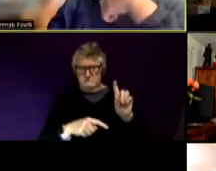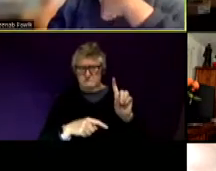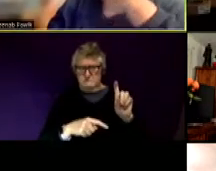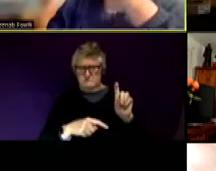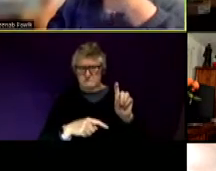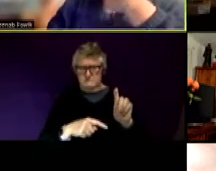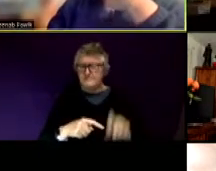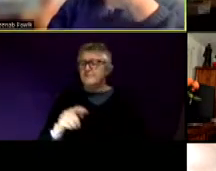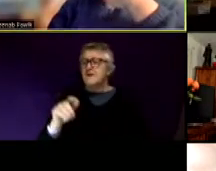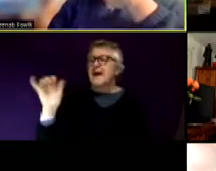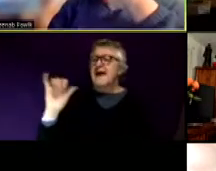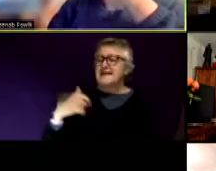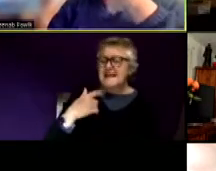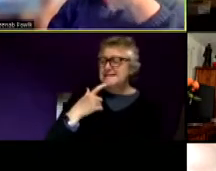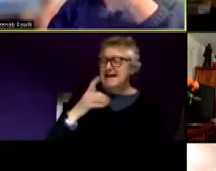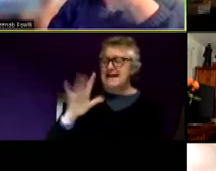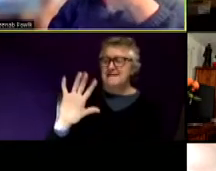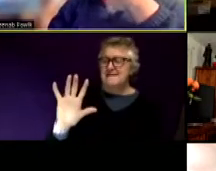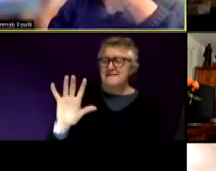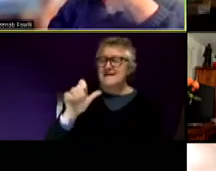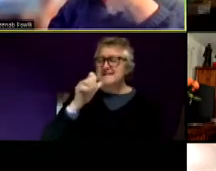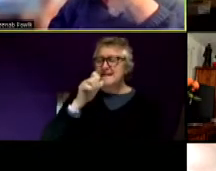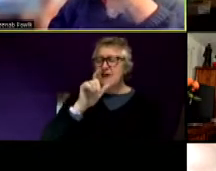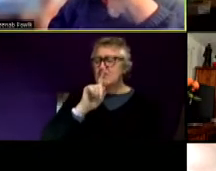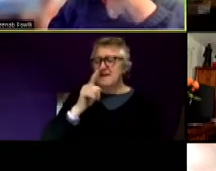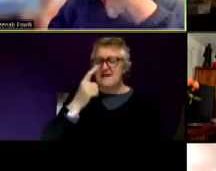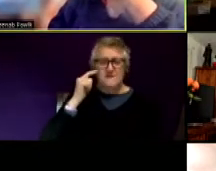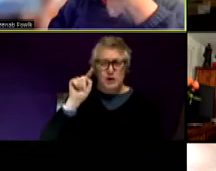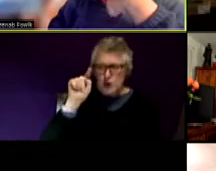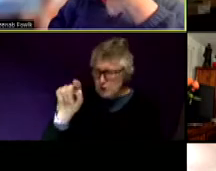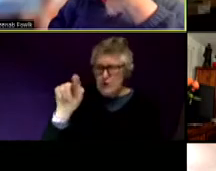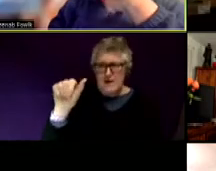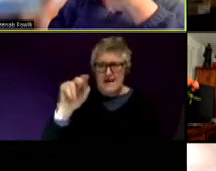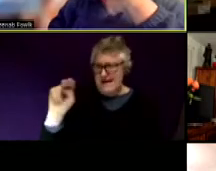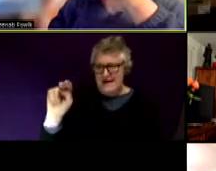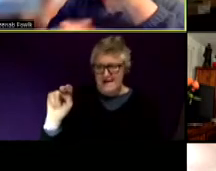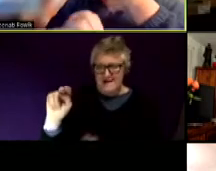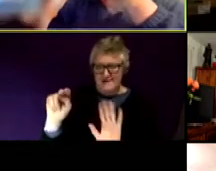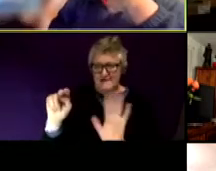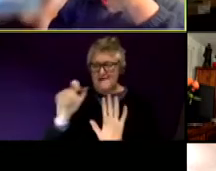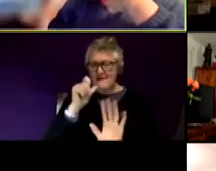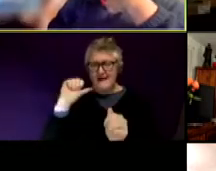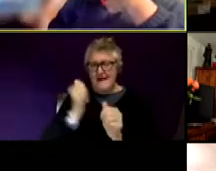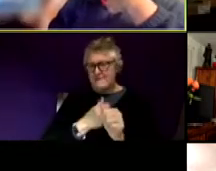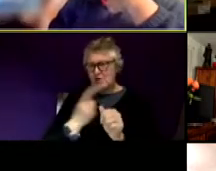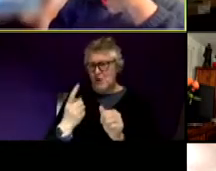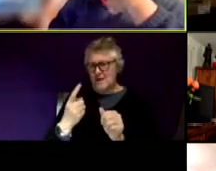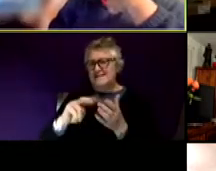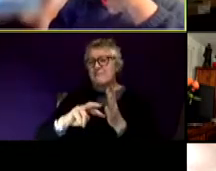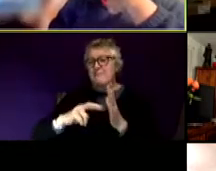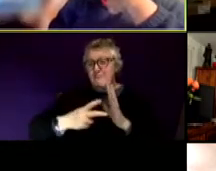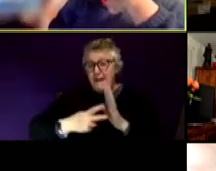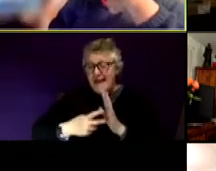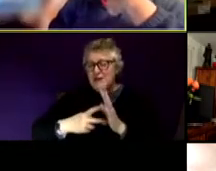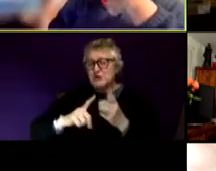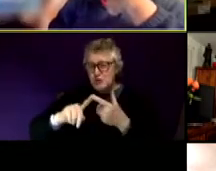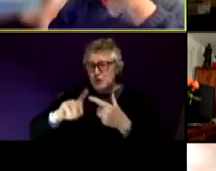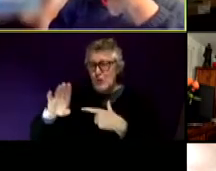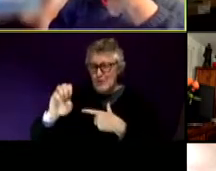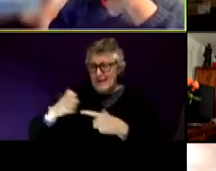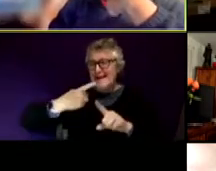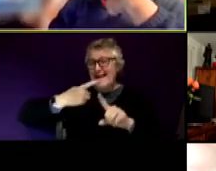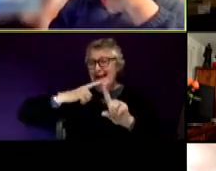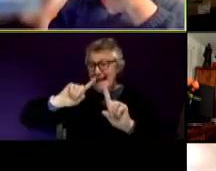As I said, it was really meant to, it's not really for you, and not everything is meant for everyone to answer. It's just really for us to really think about